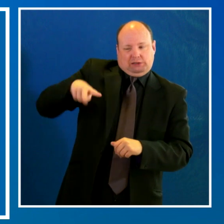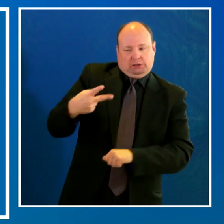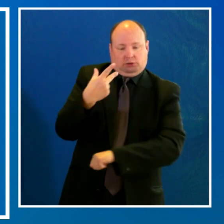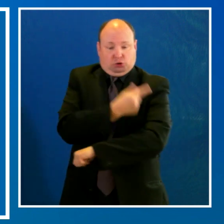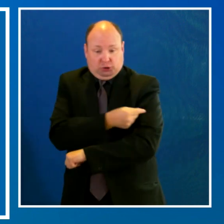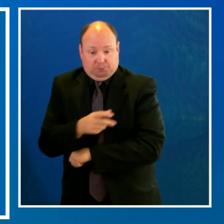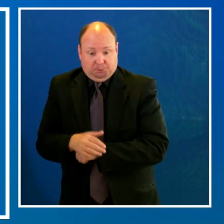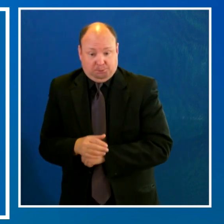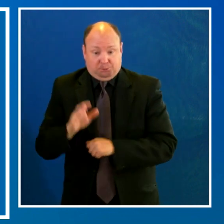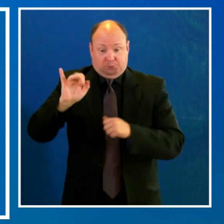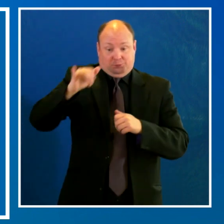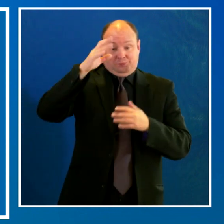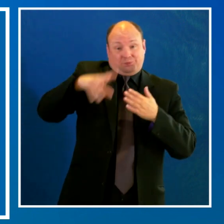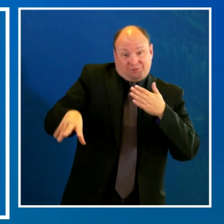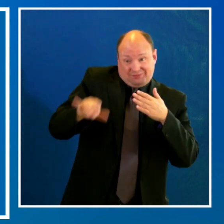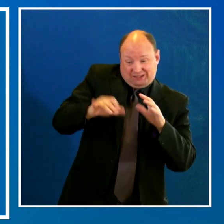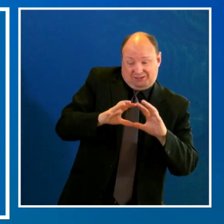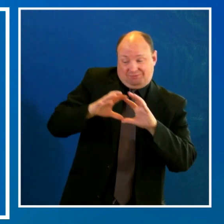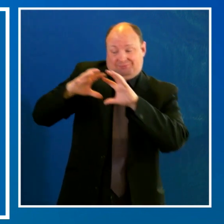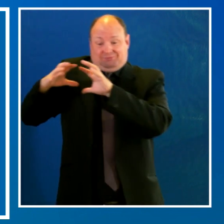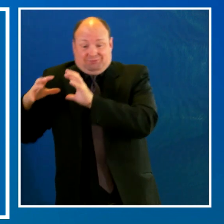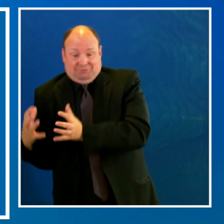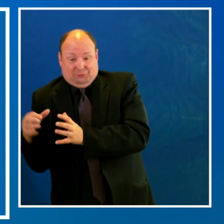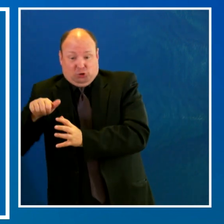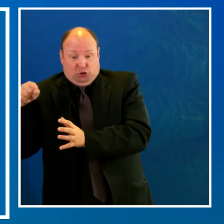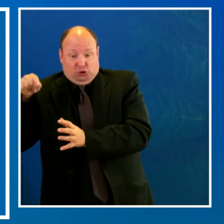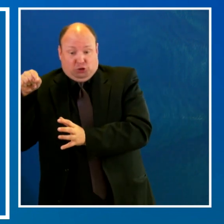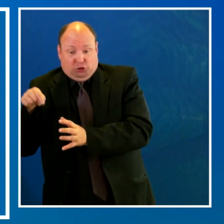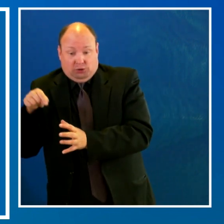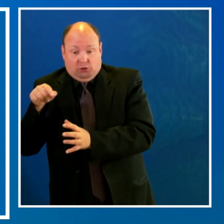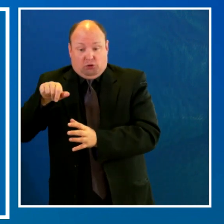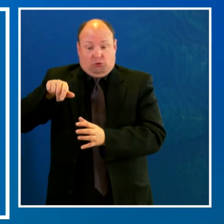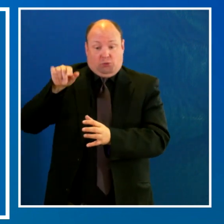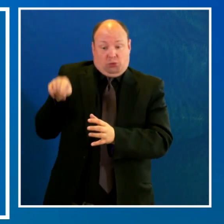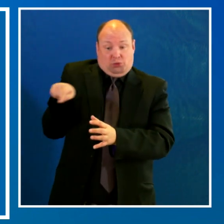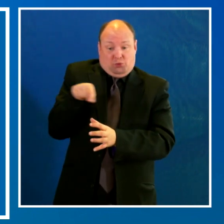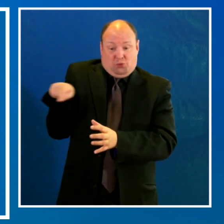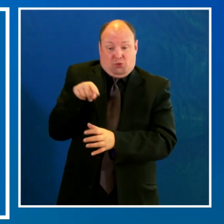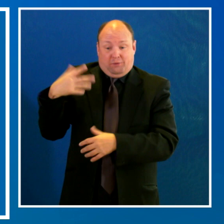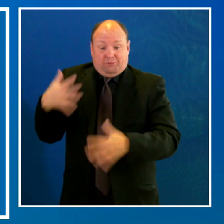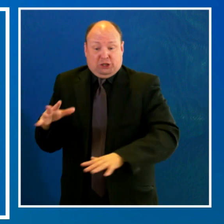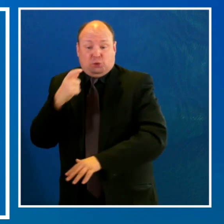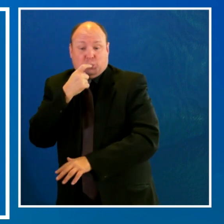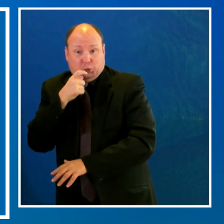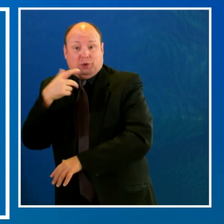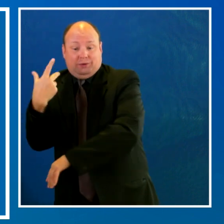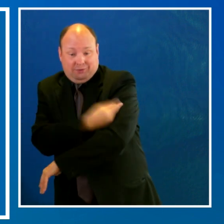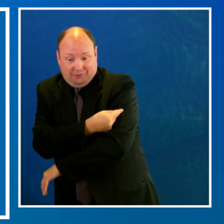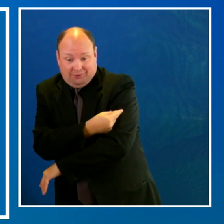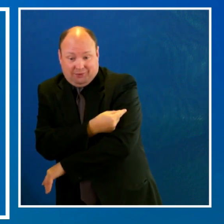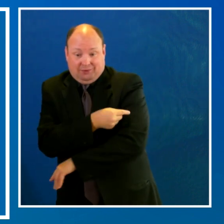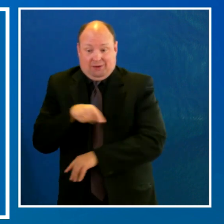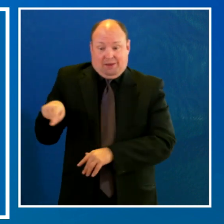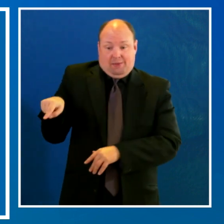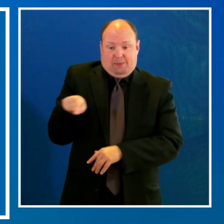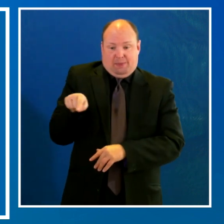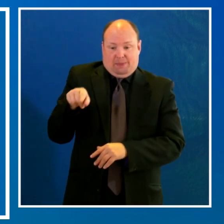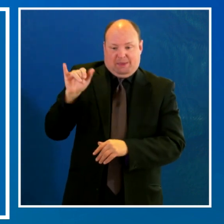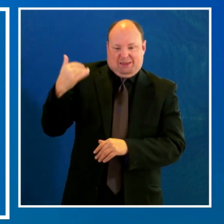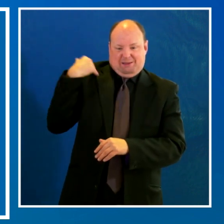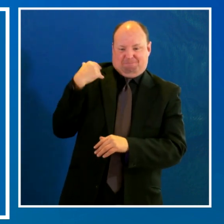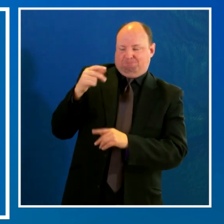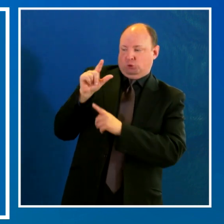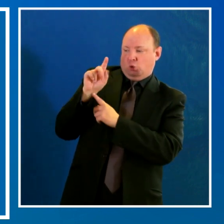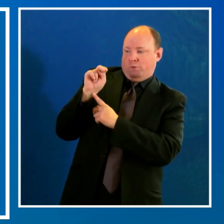Adding that group to those vaccinated means that as of November 29th, almost